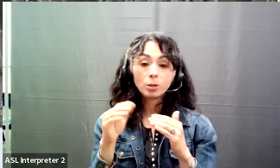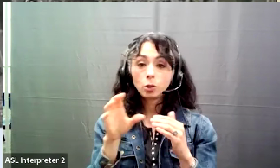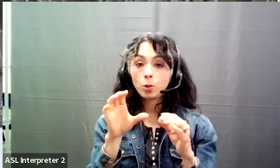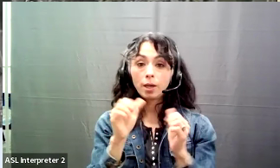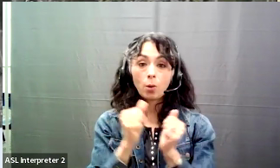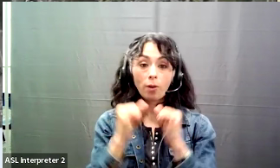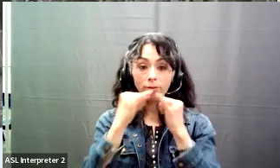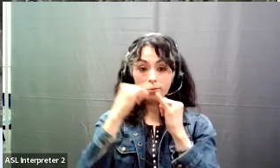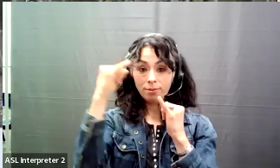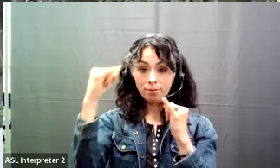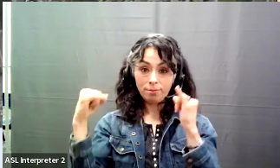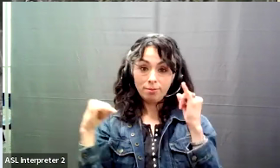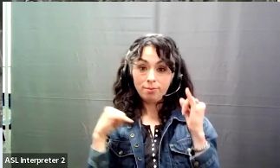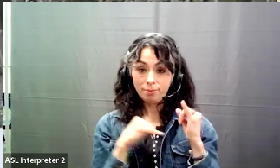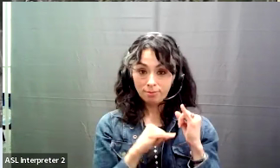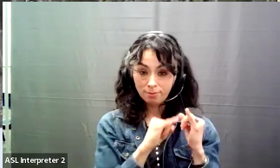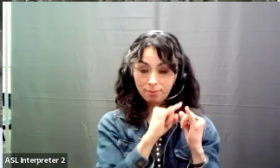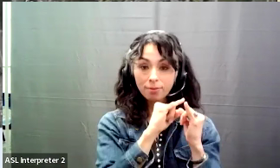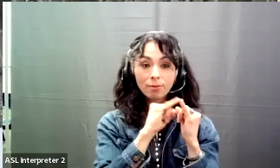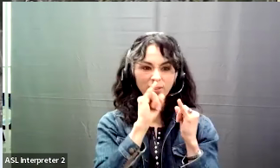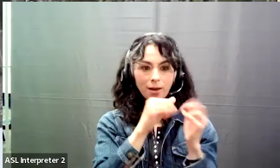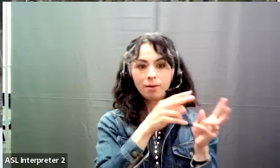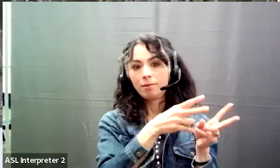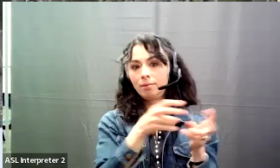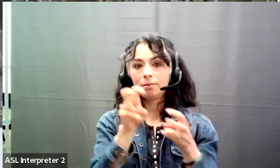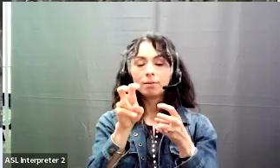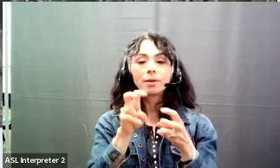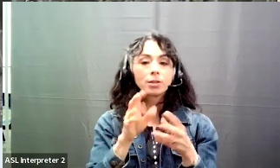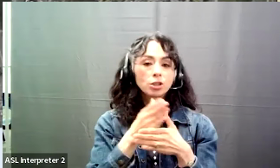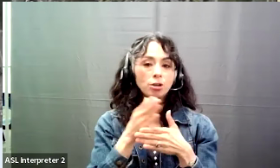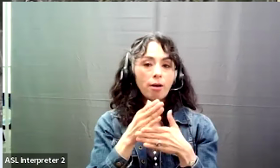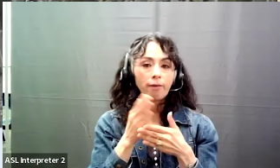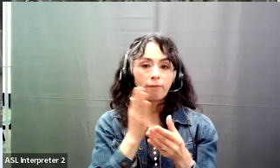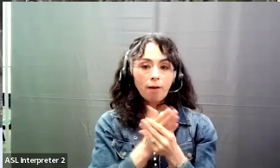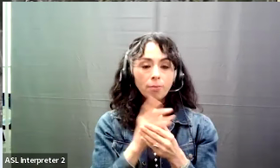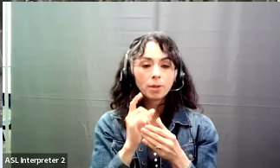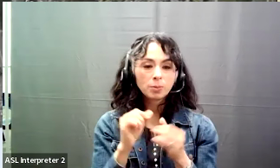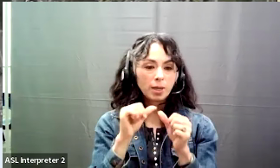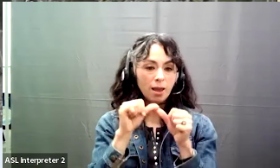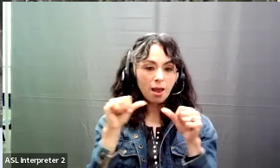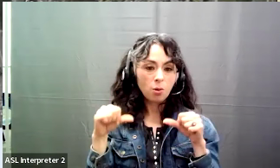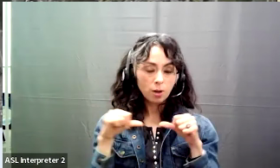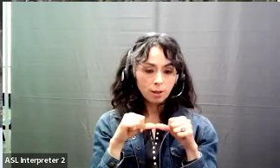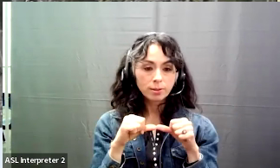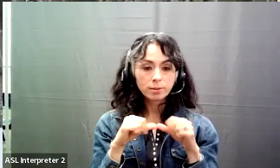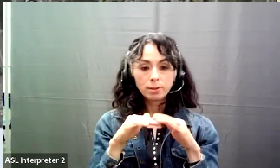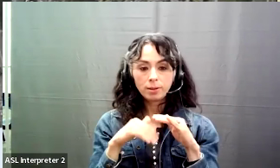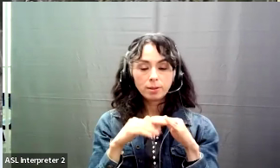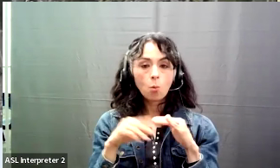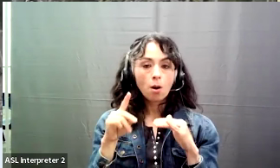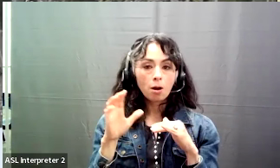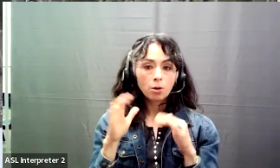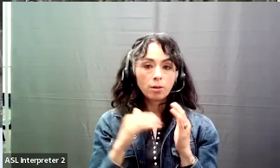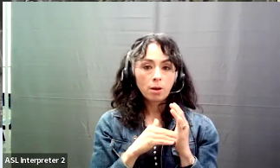the polygon is what we have in the import of area of interest. It has to be less than 100,000 acres